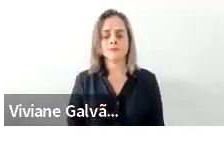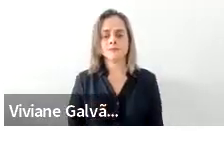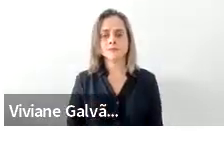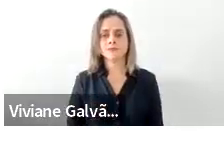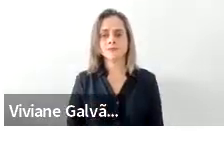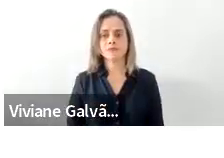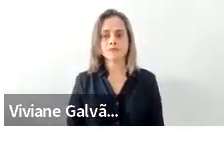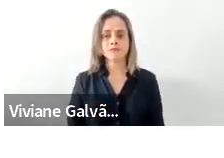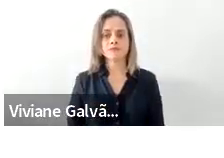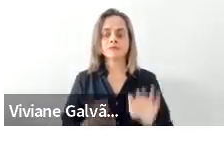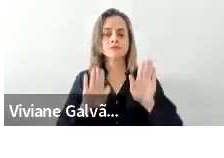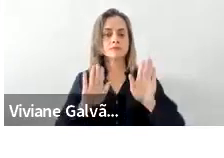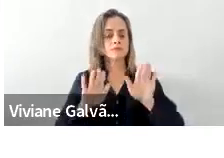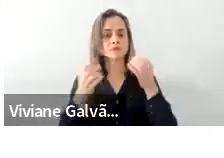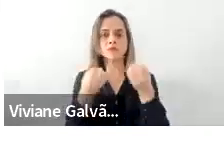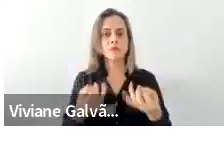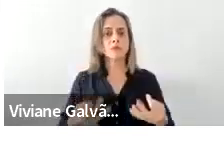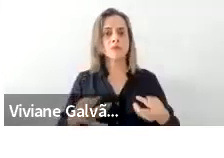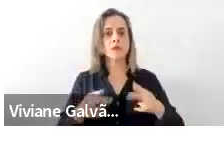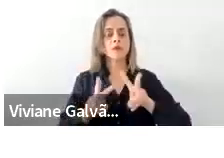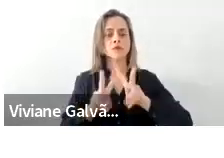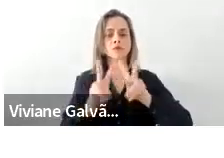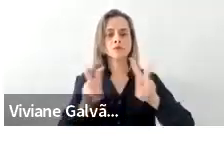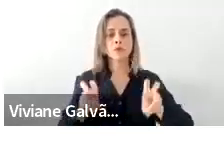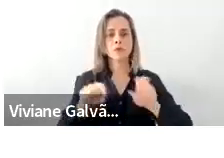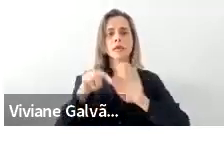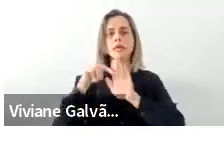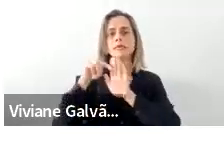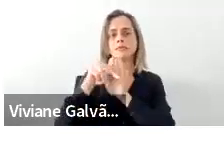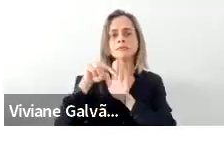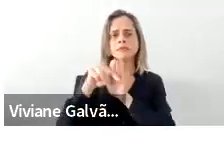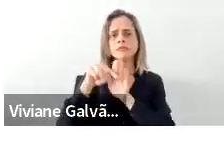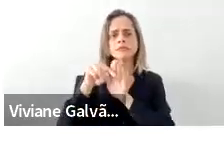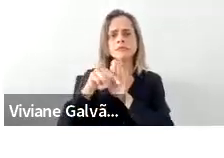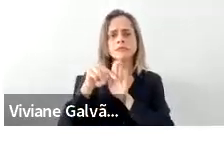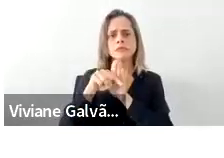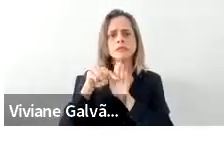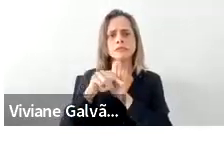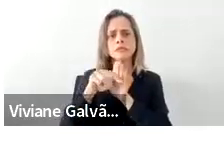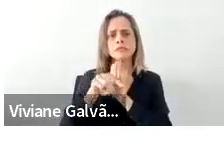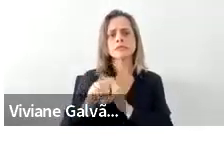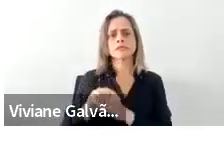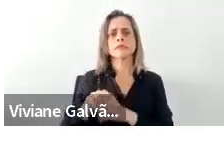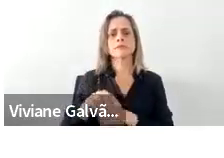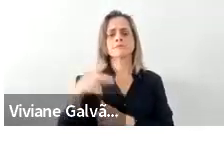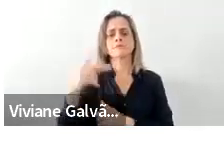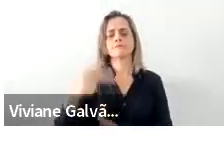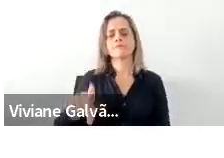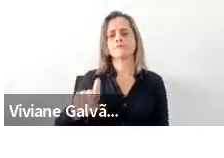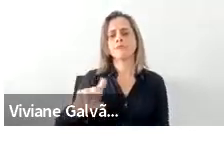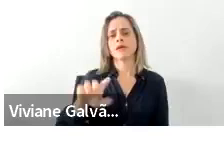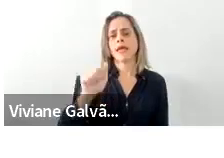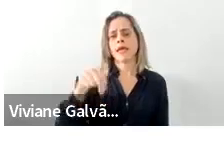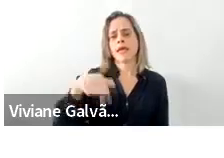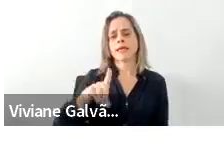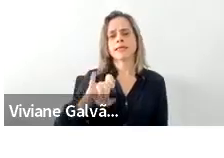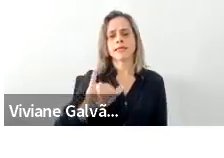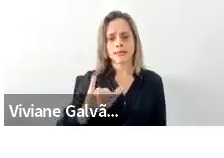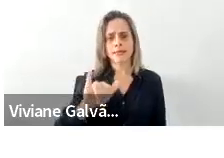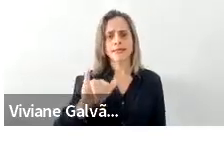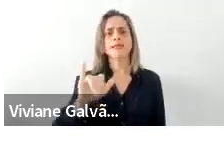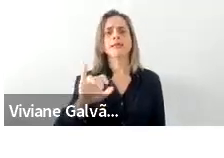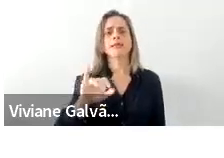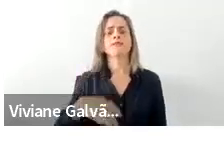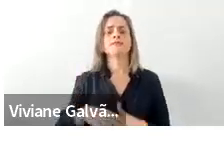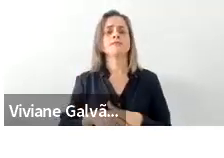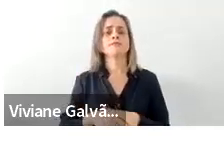quite clearly that references to Hegel's work directly by Vygotsky are